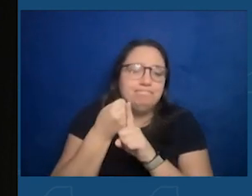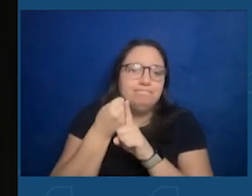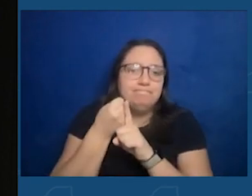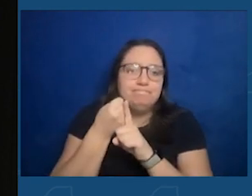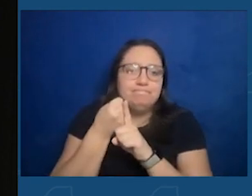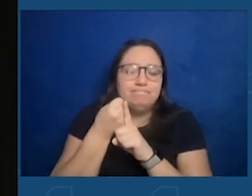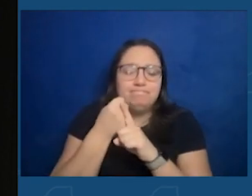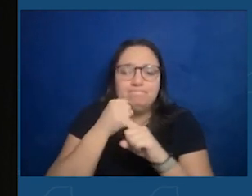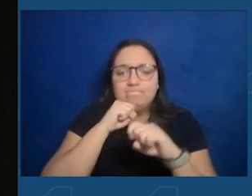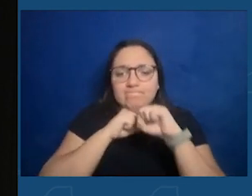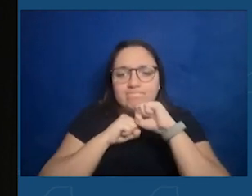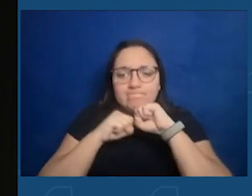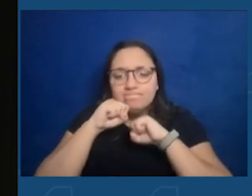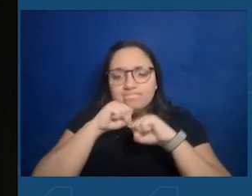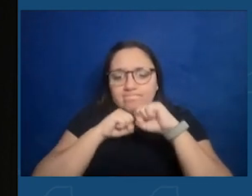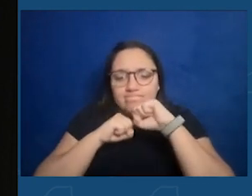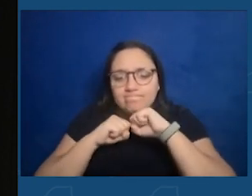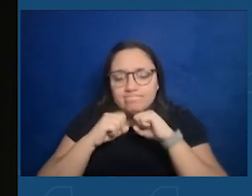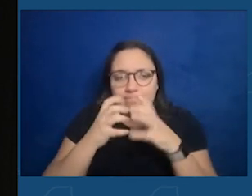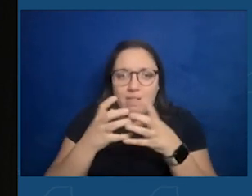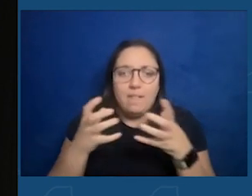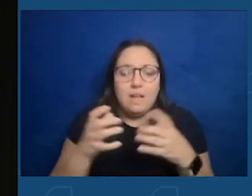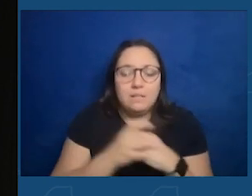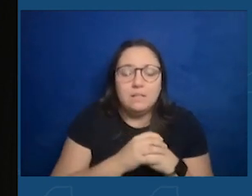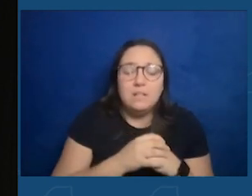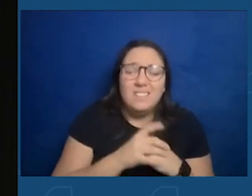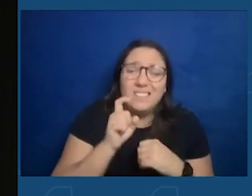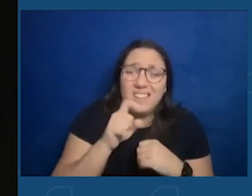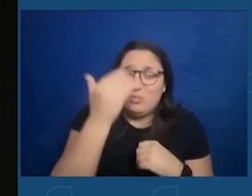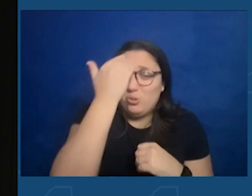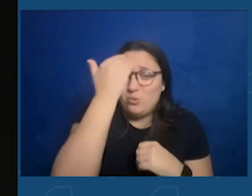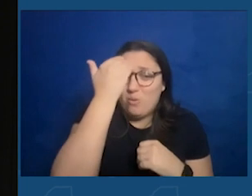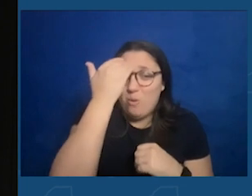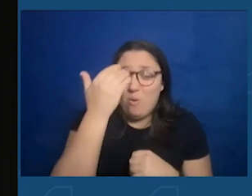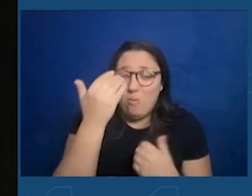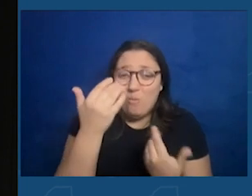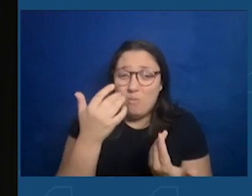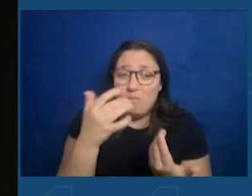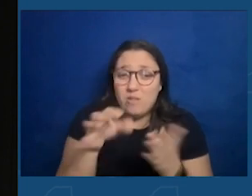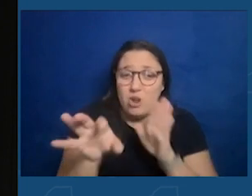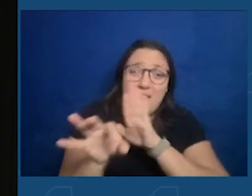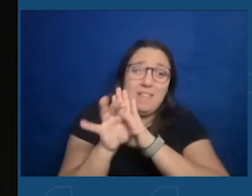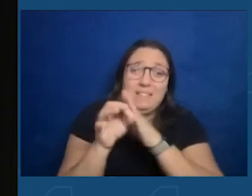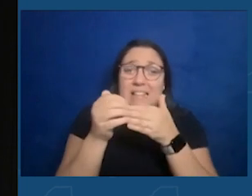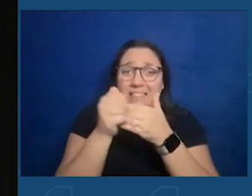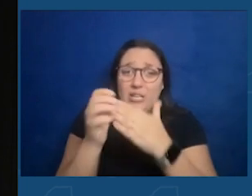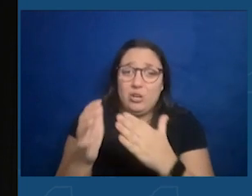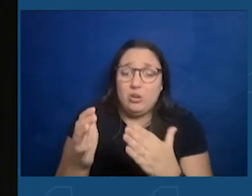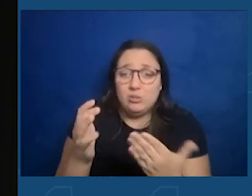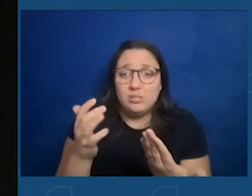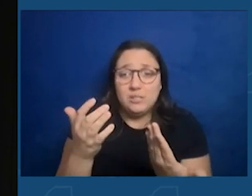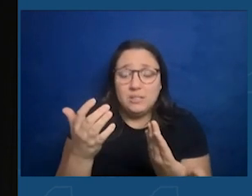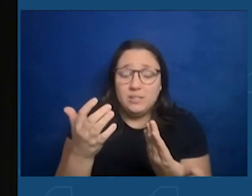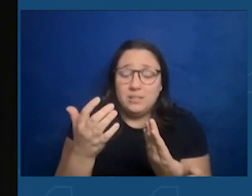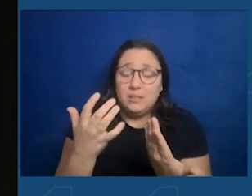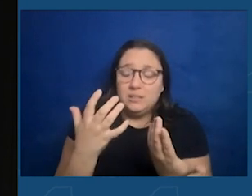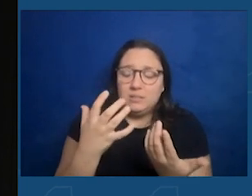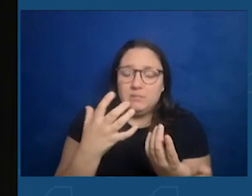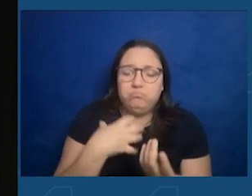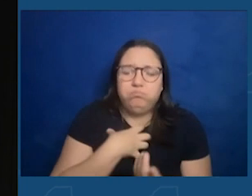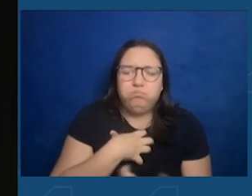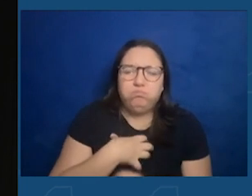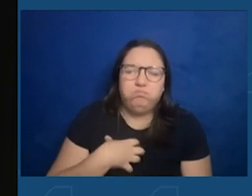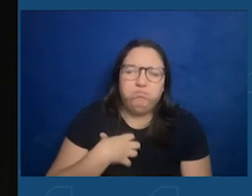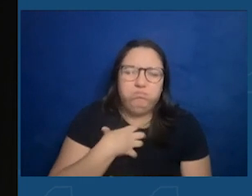elected leaders who understand, how vile it can be to be discriminated against because of who you are, and